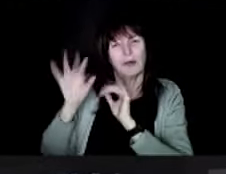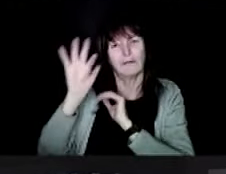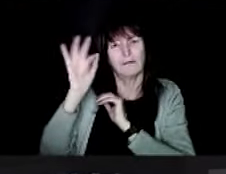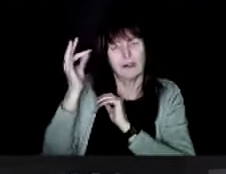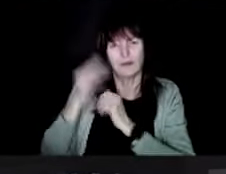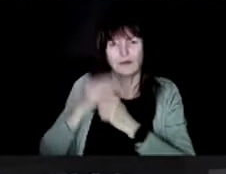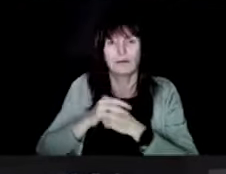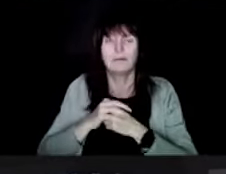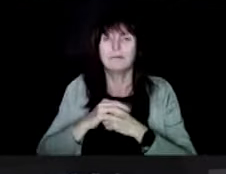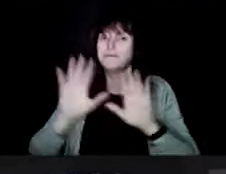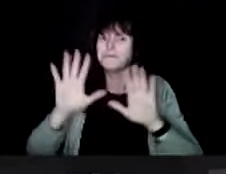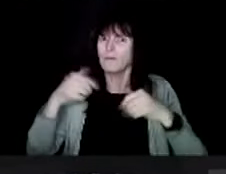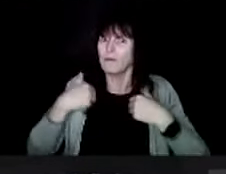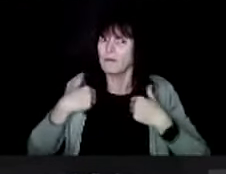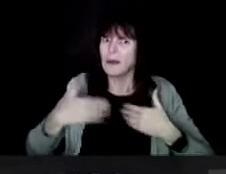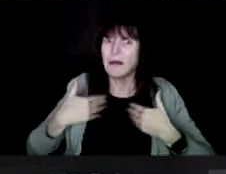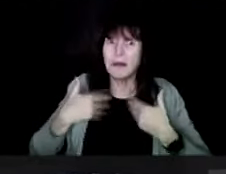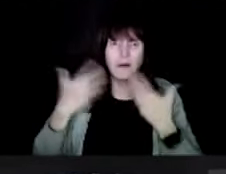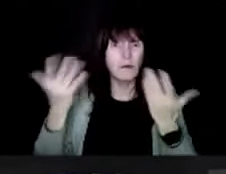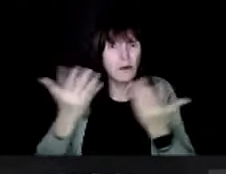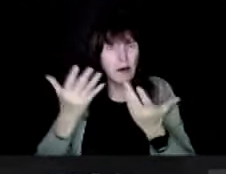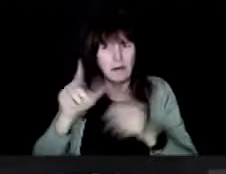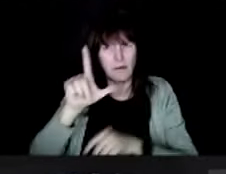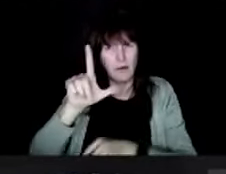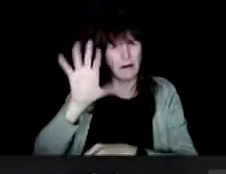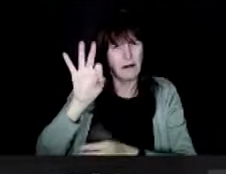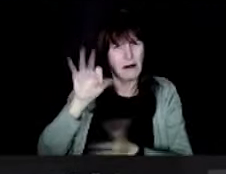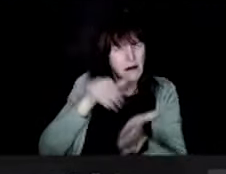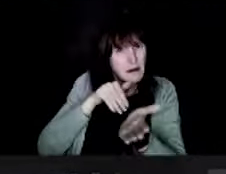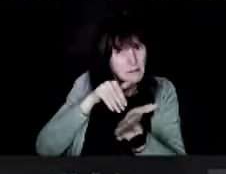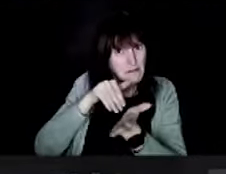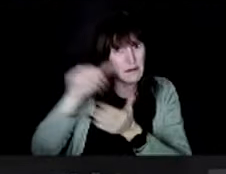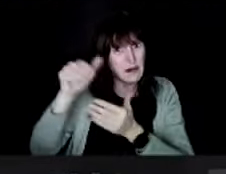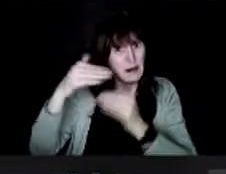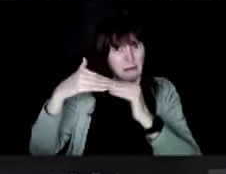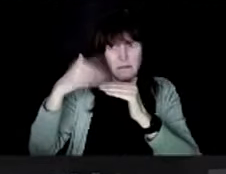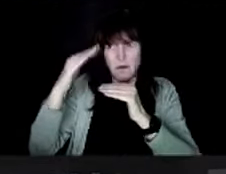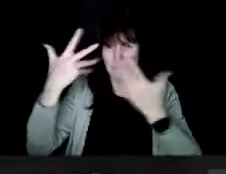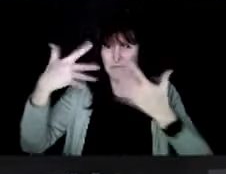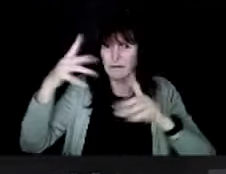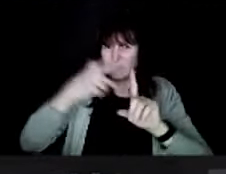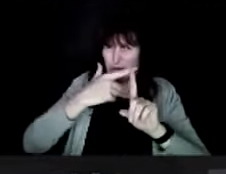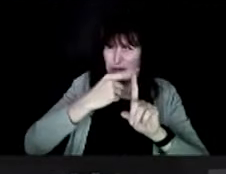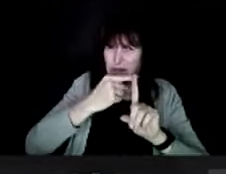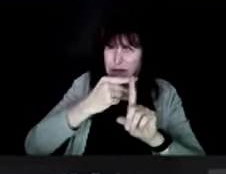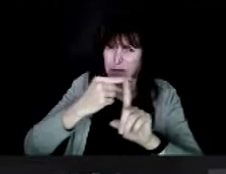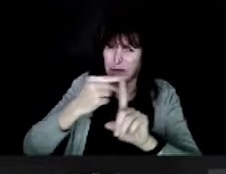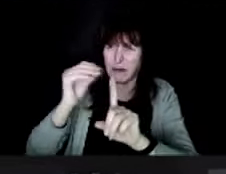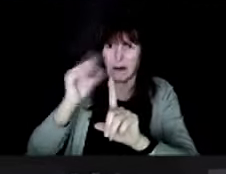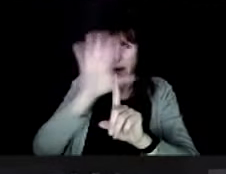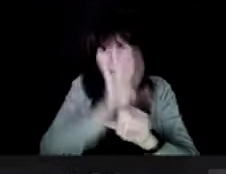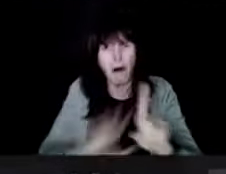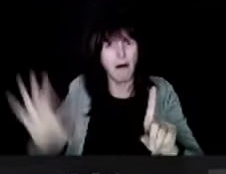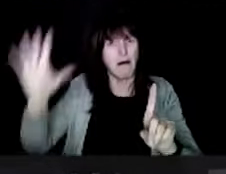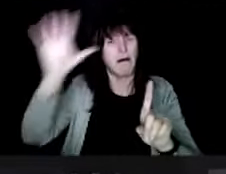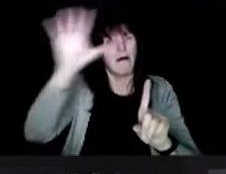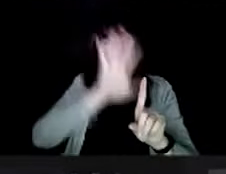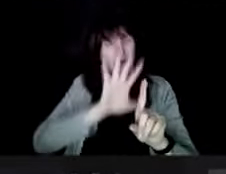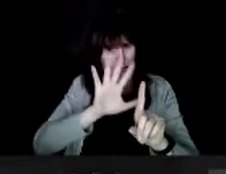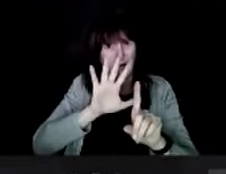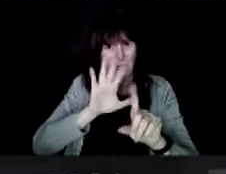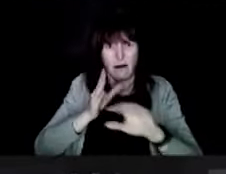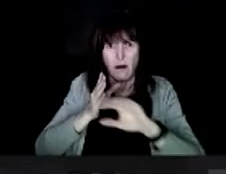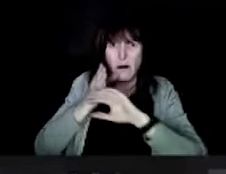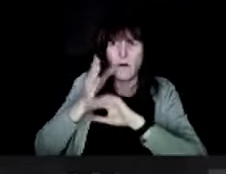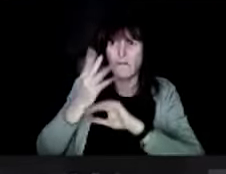COVID-19 vaccine have been administered in Ontario, and over 5 million of those are booster doses. It's